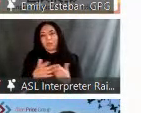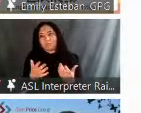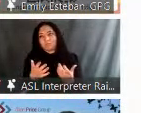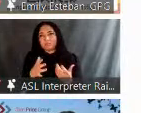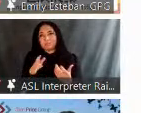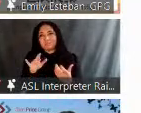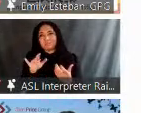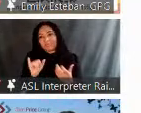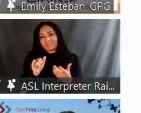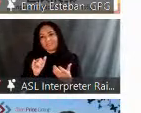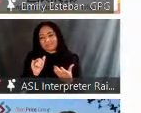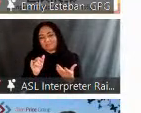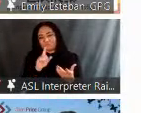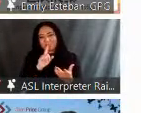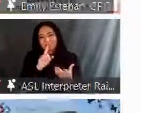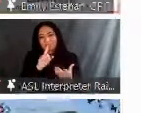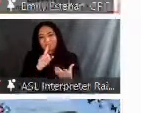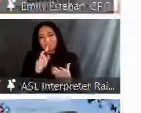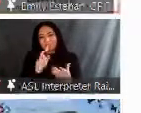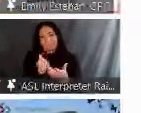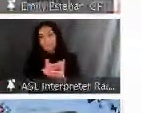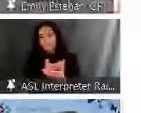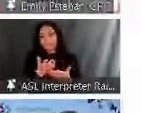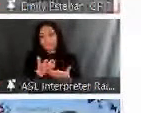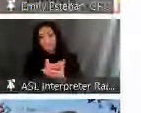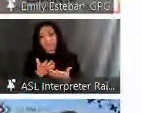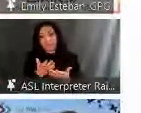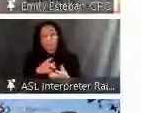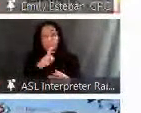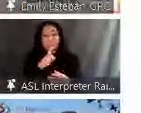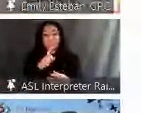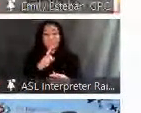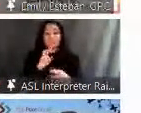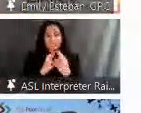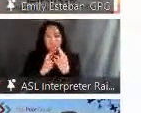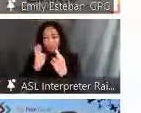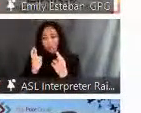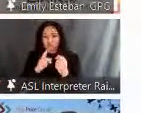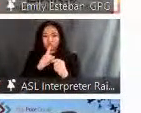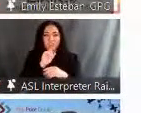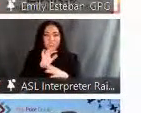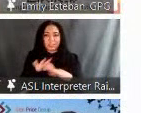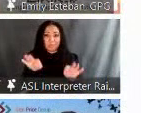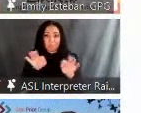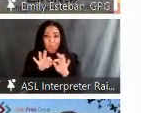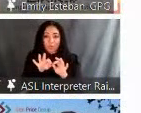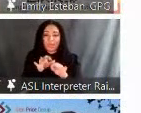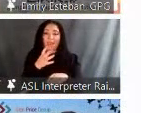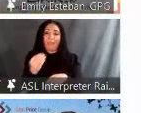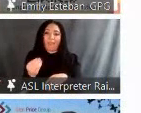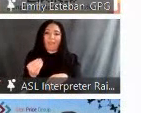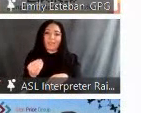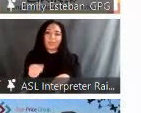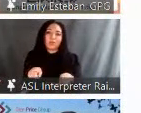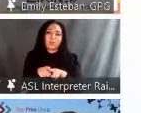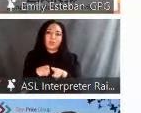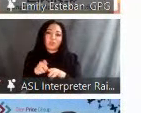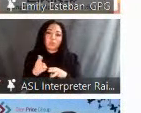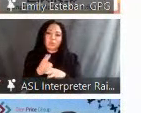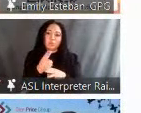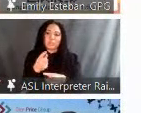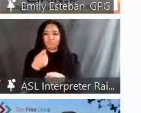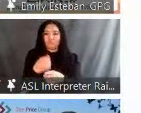well, that was pretty much most of it, was the ratio. It's really, really important to look at ratio and using the